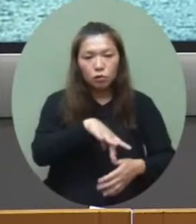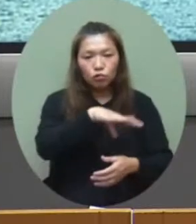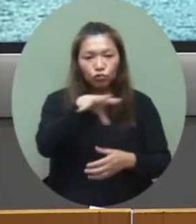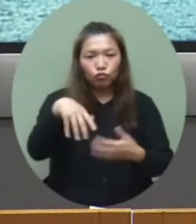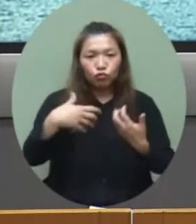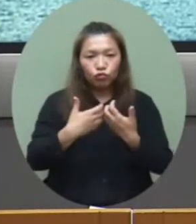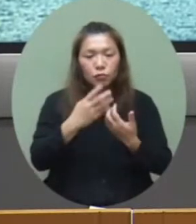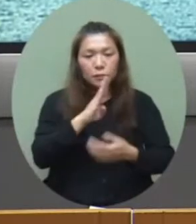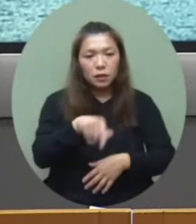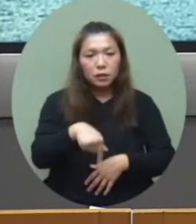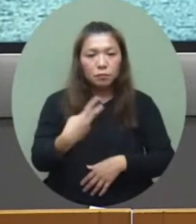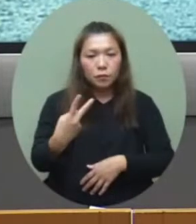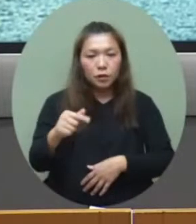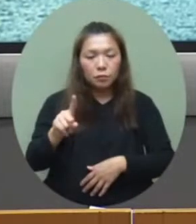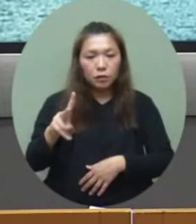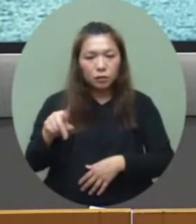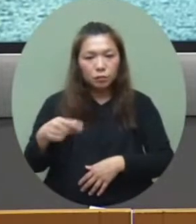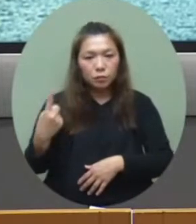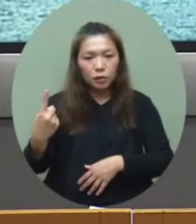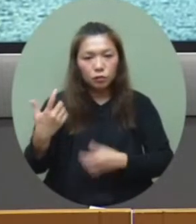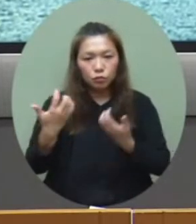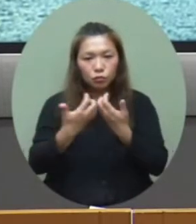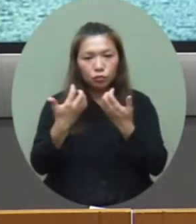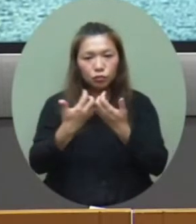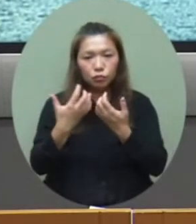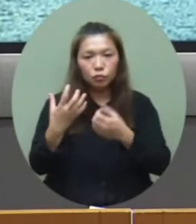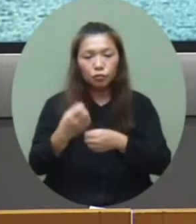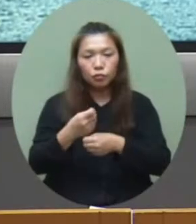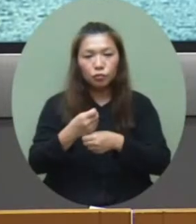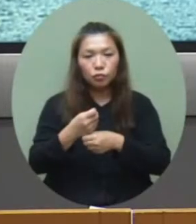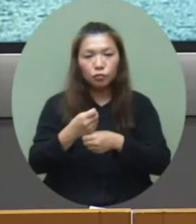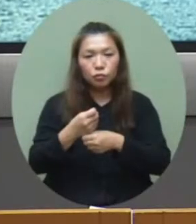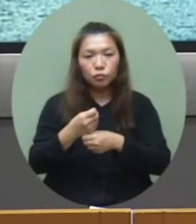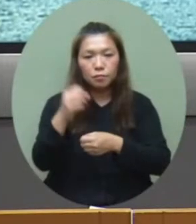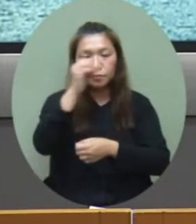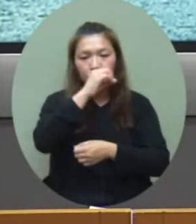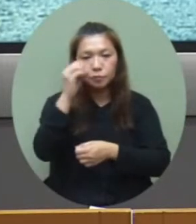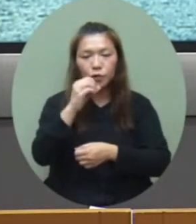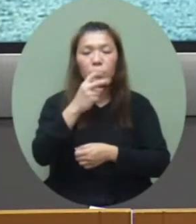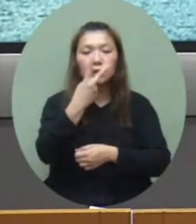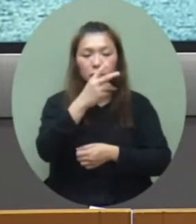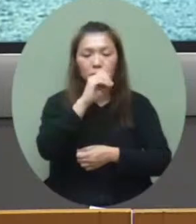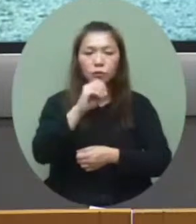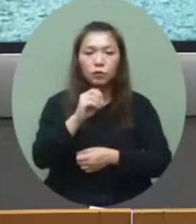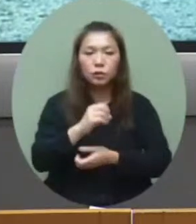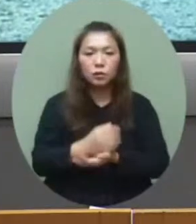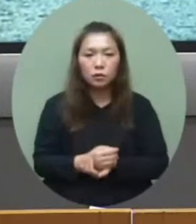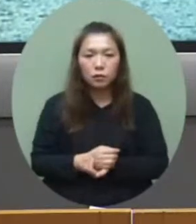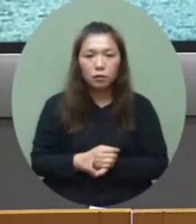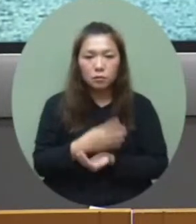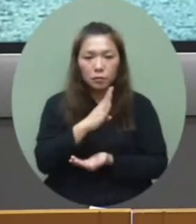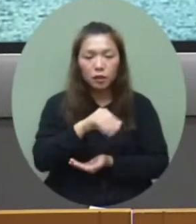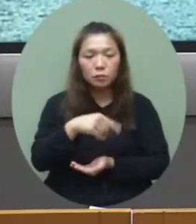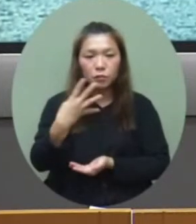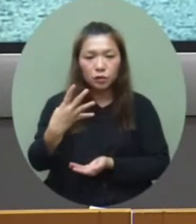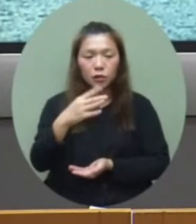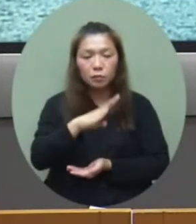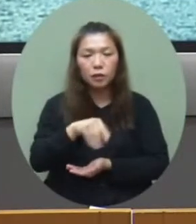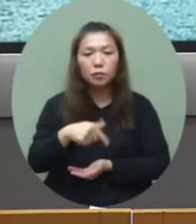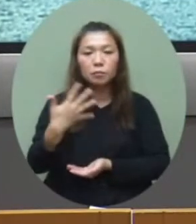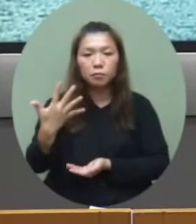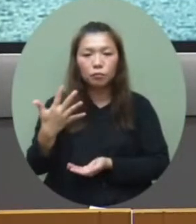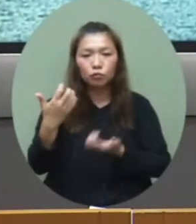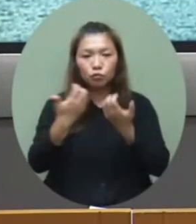the BA.4.5 strain. For BA.2.12.1, the cases count for